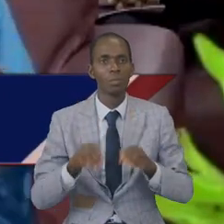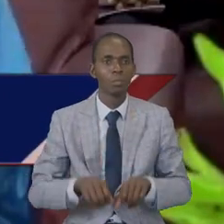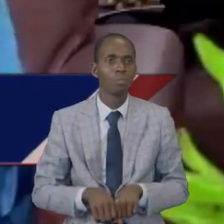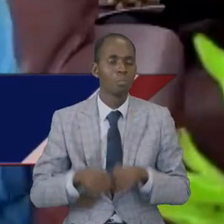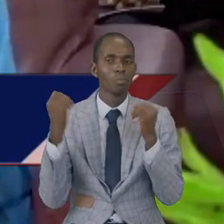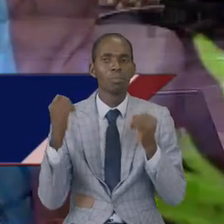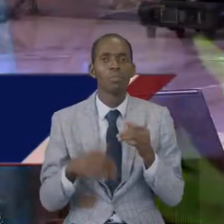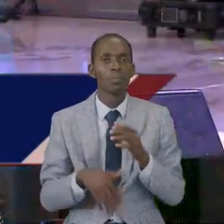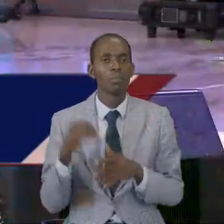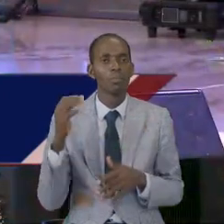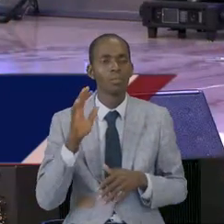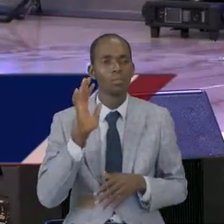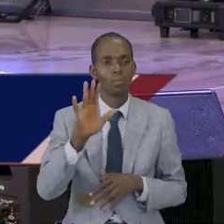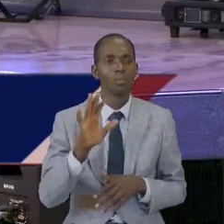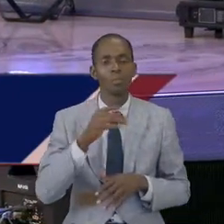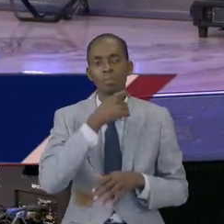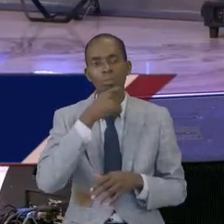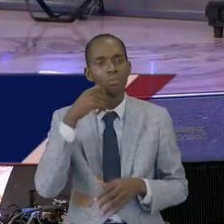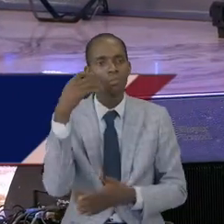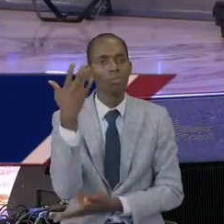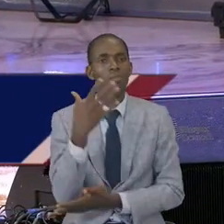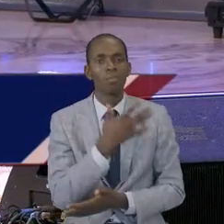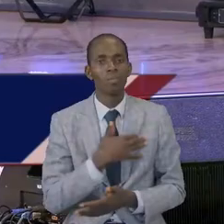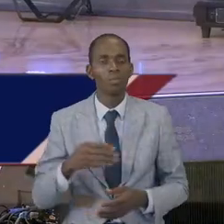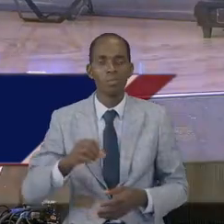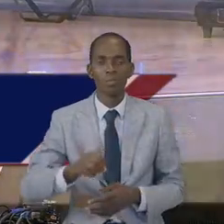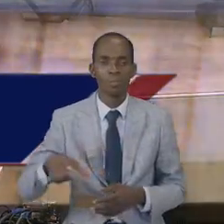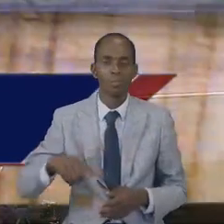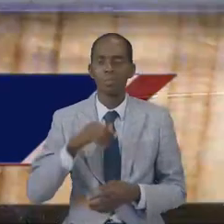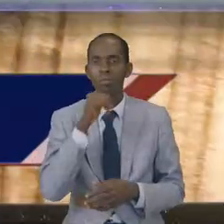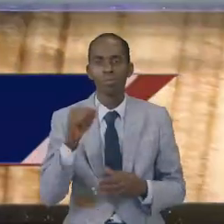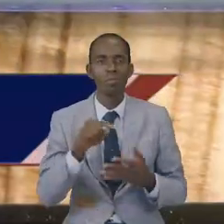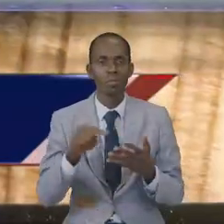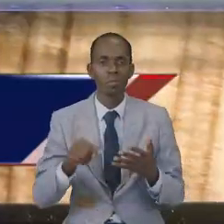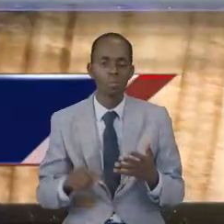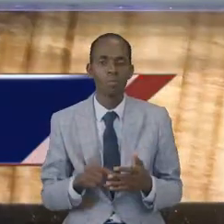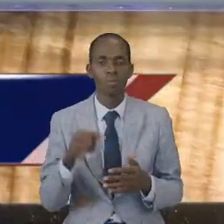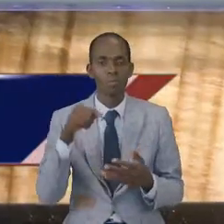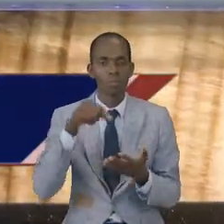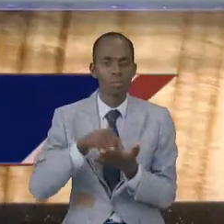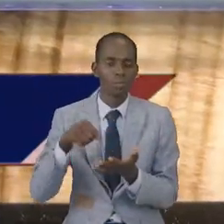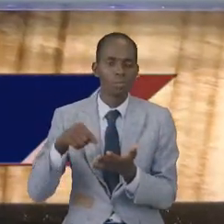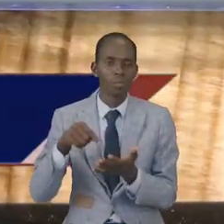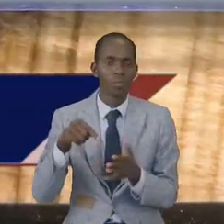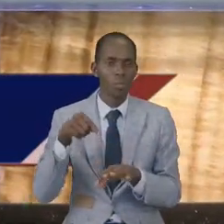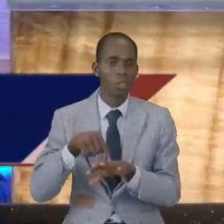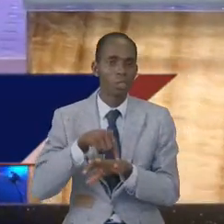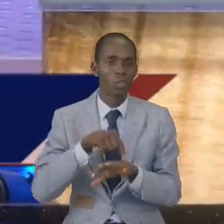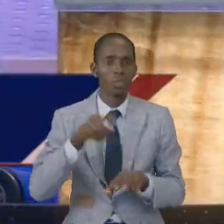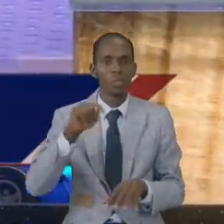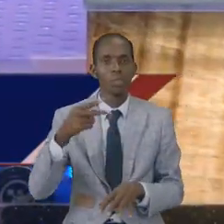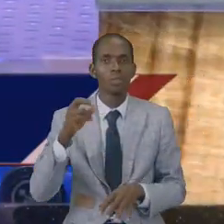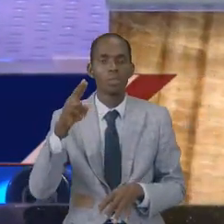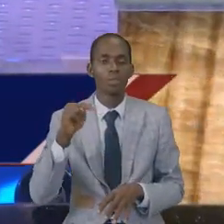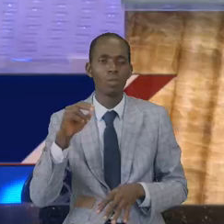fallow ground and sow not among thorns. Break up your fallow ground, the ground that have